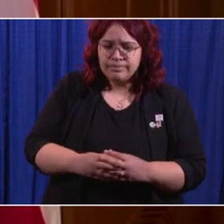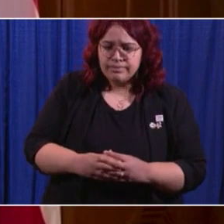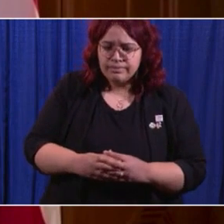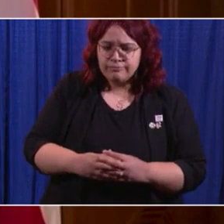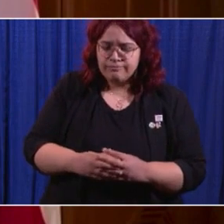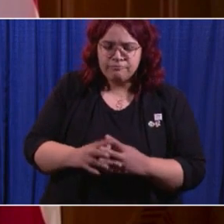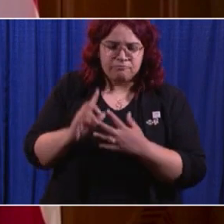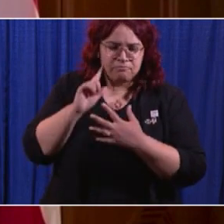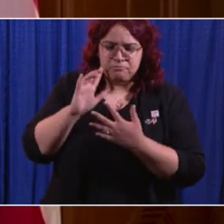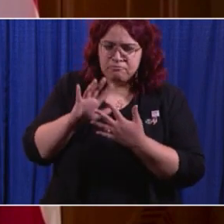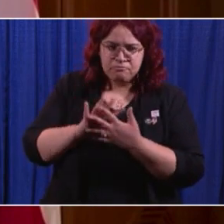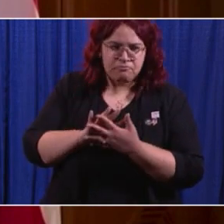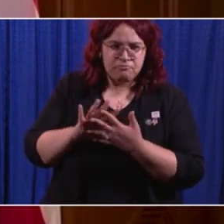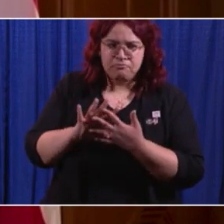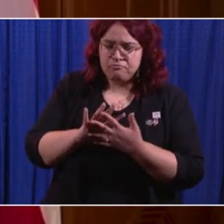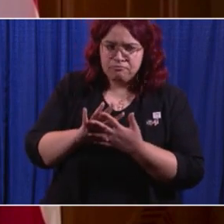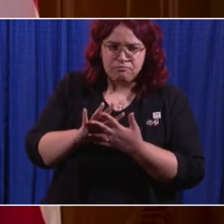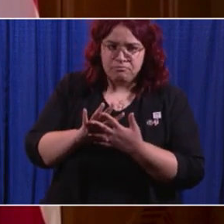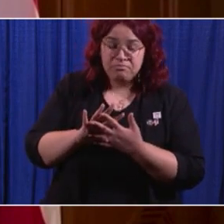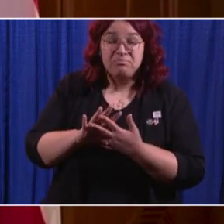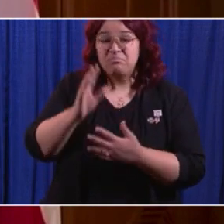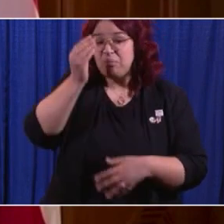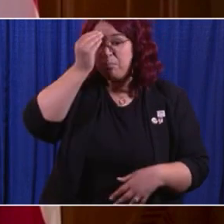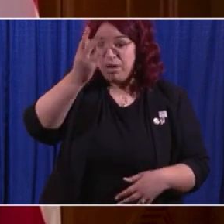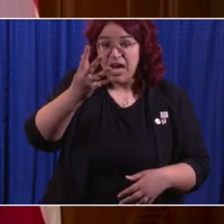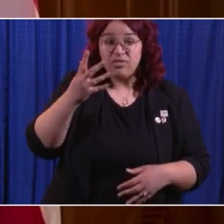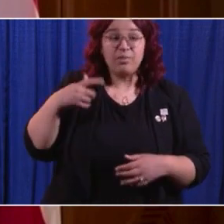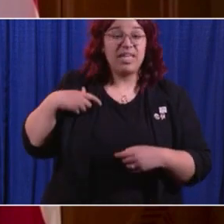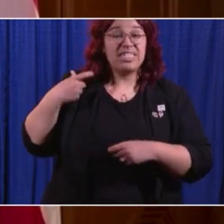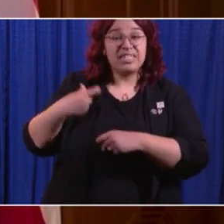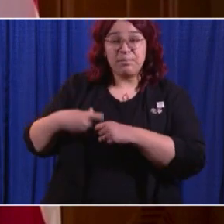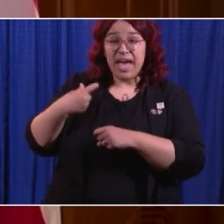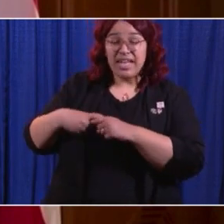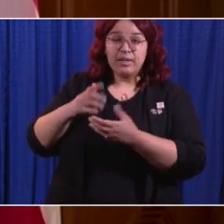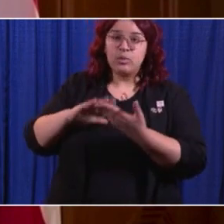vaccination. I just want to let you know from the Hispanic community,